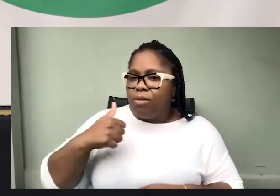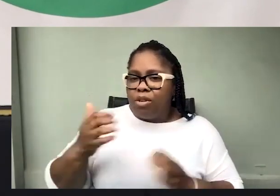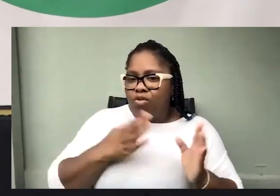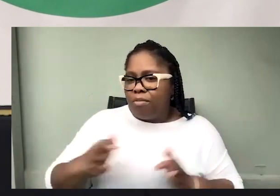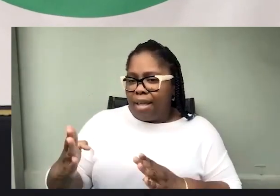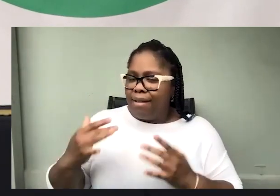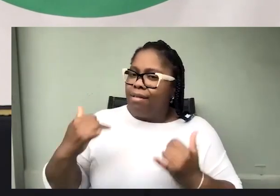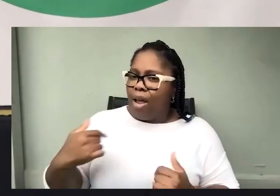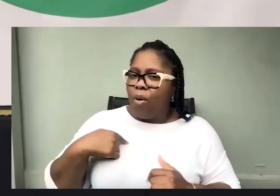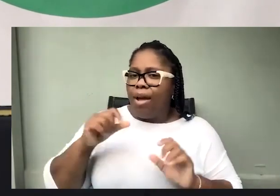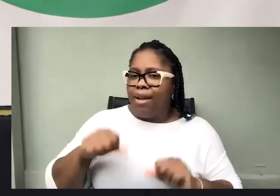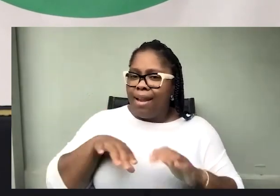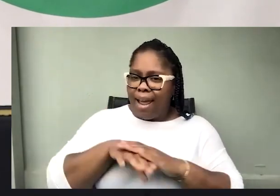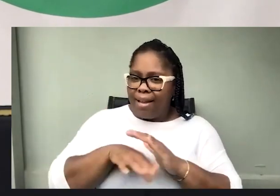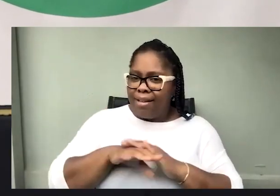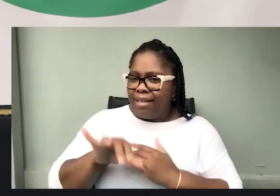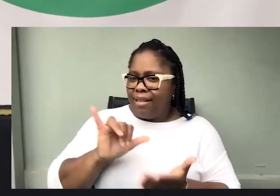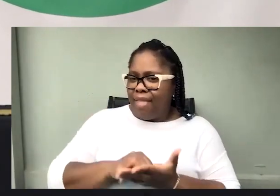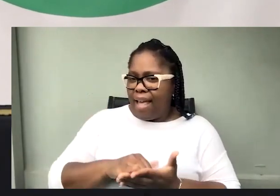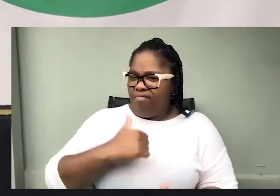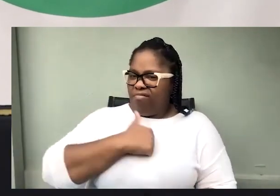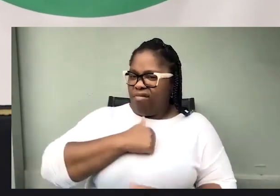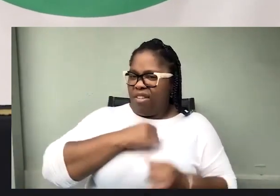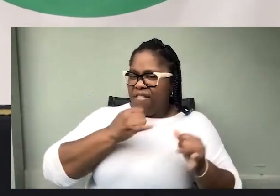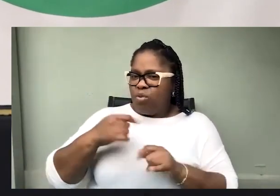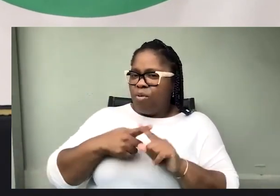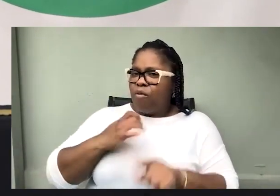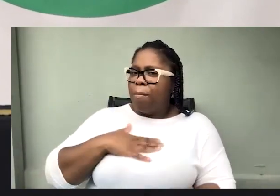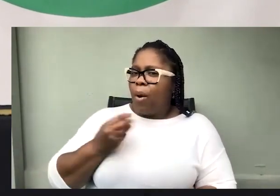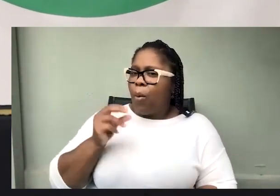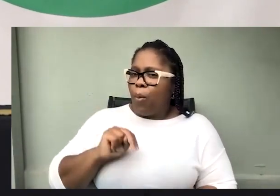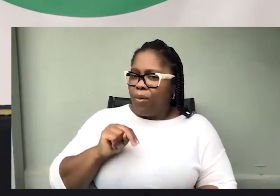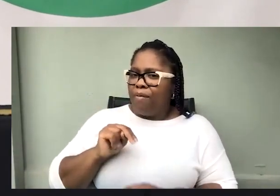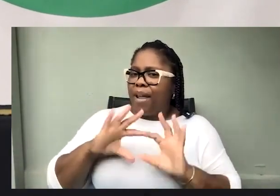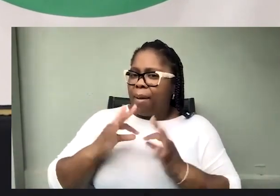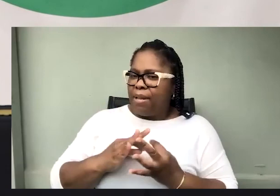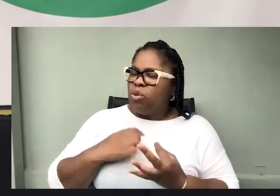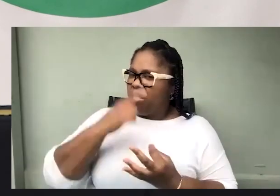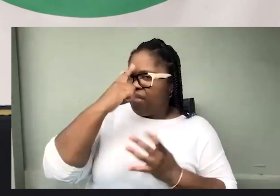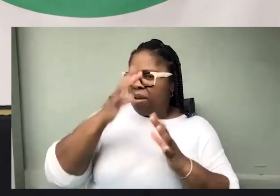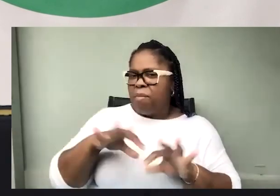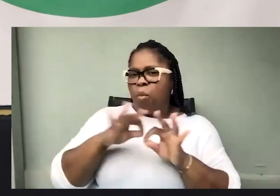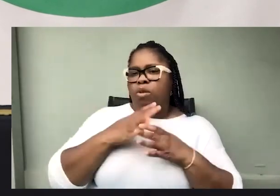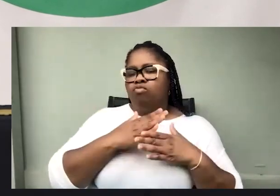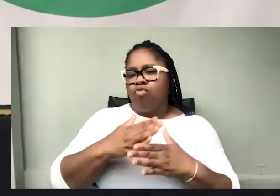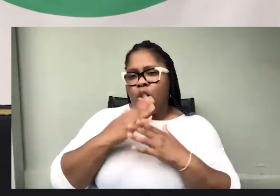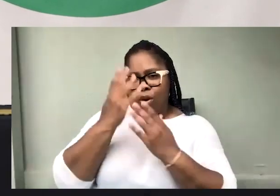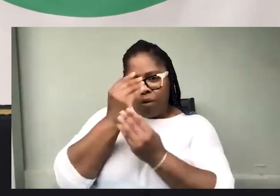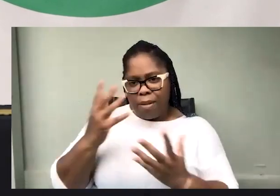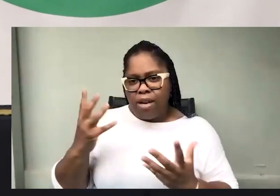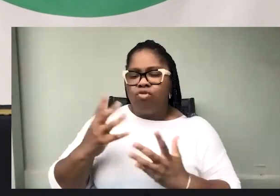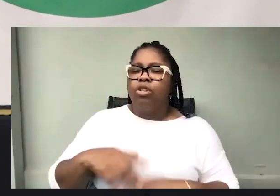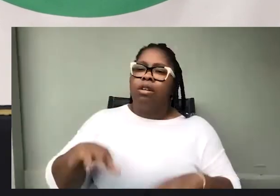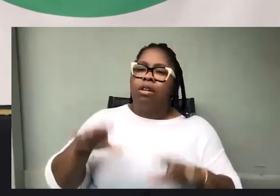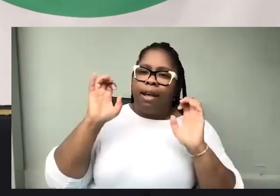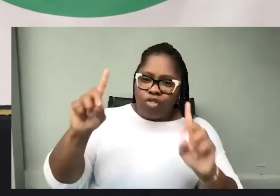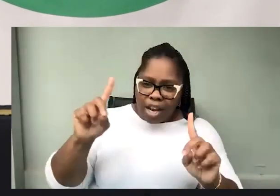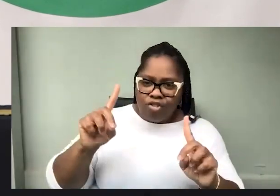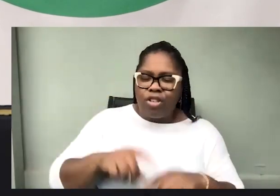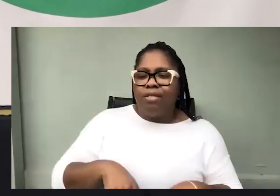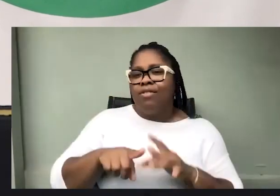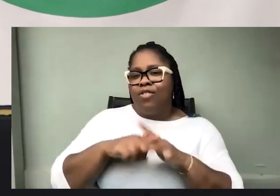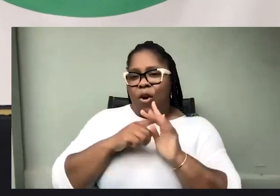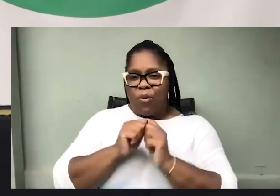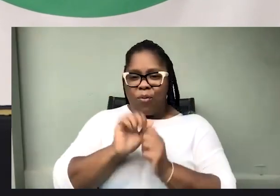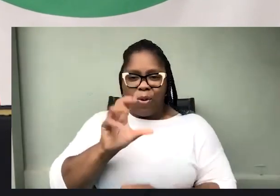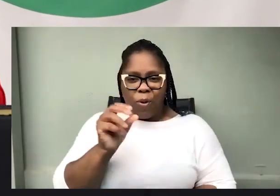I can access that as an individual for my own family. So I think it's about sharing information, education, and starting